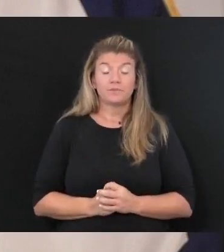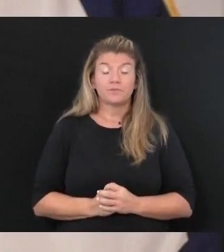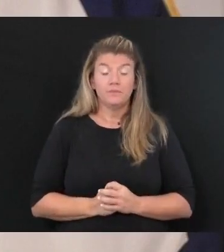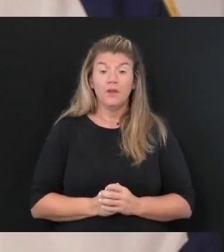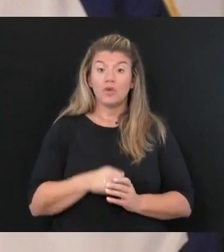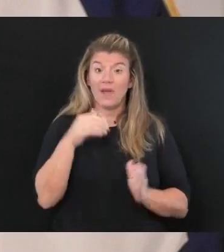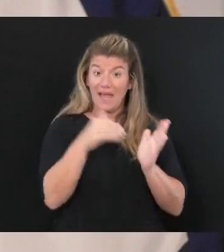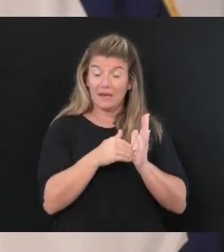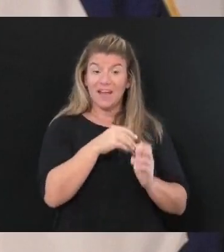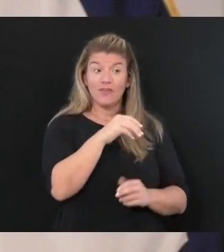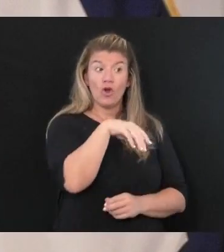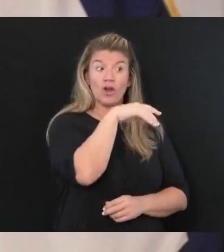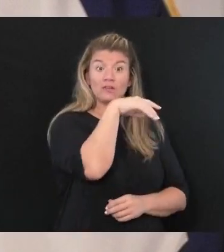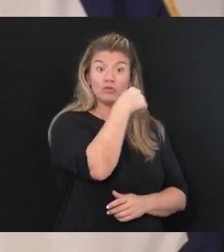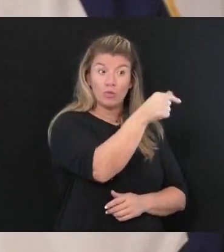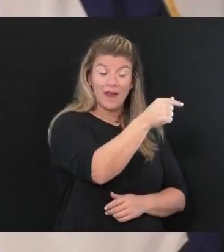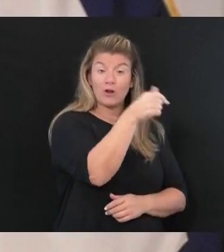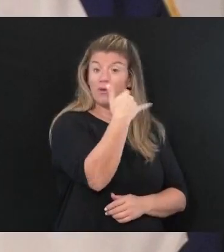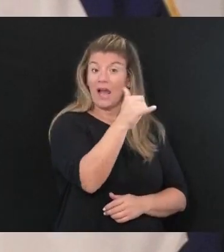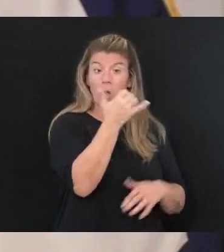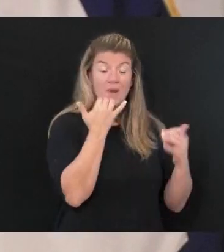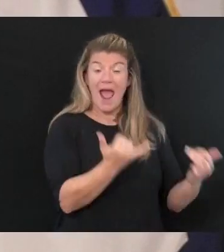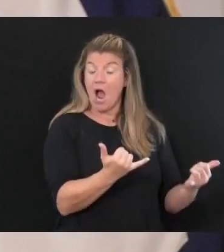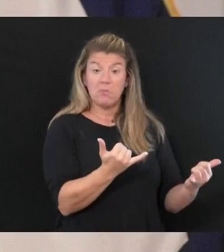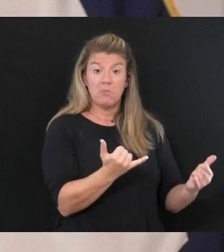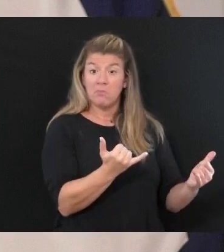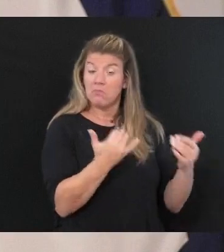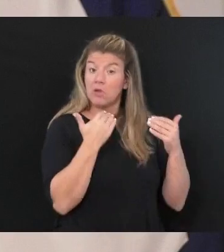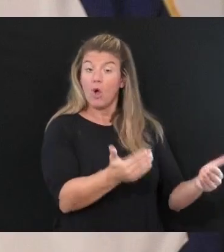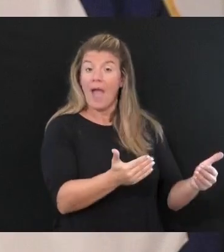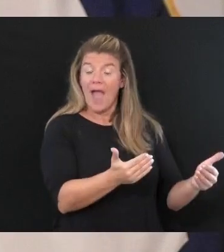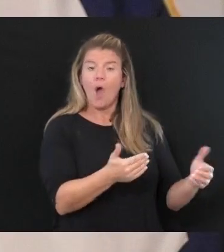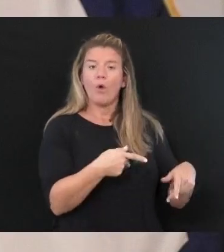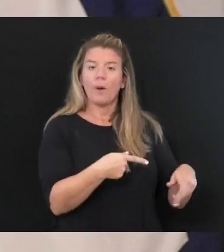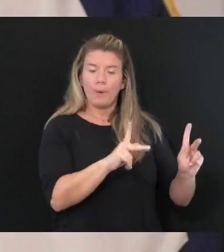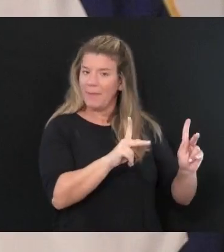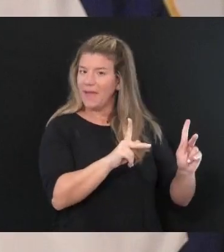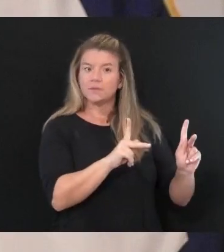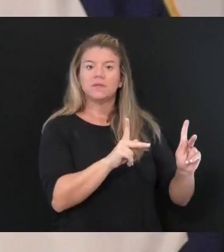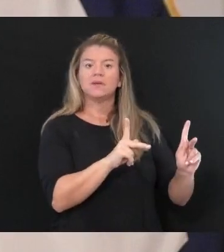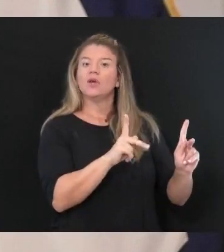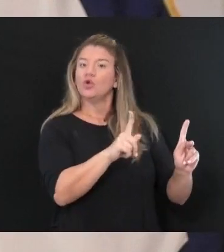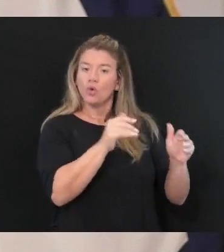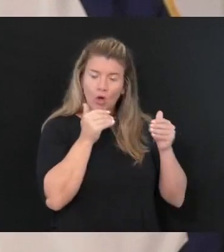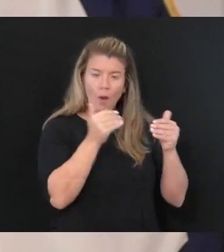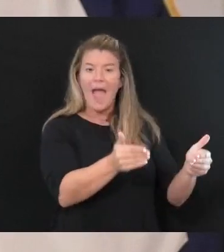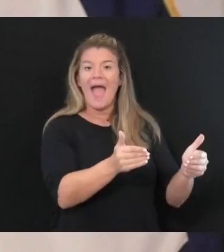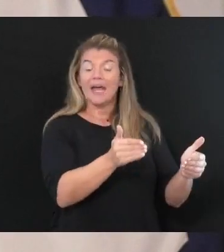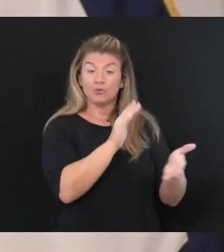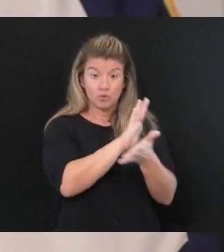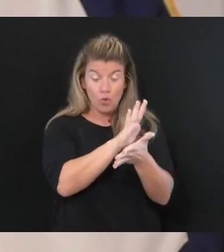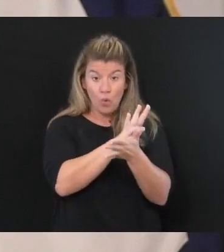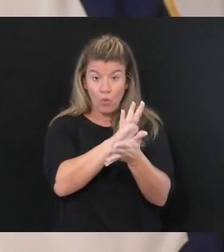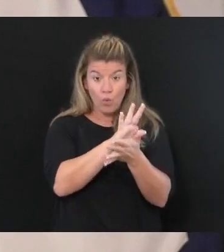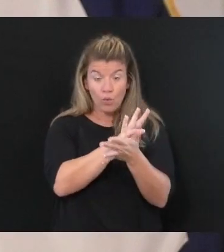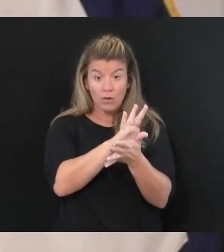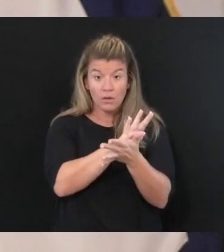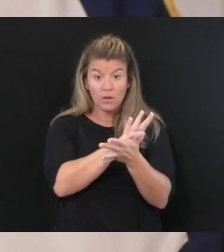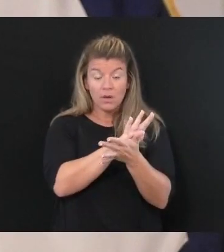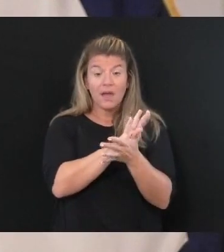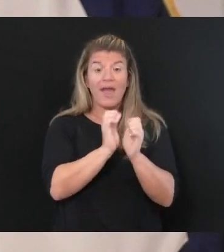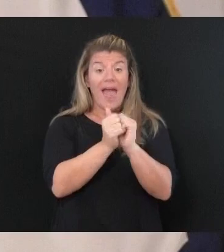green, right off of the get-go, we're going to permit and go forward with not only school, but